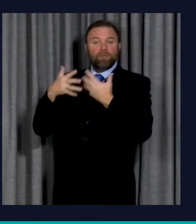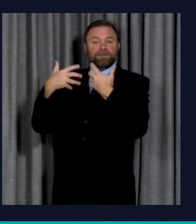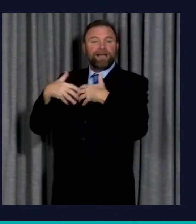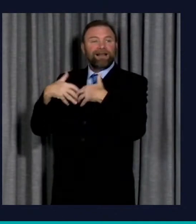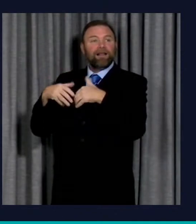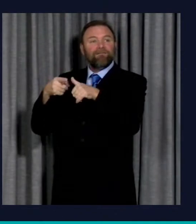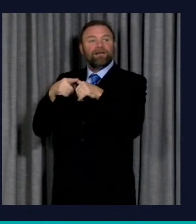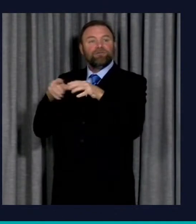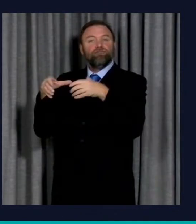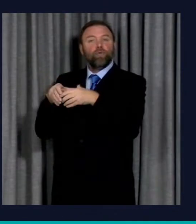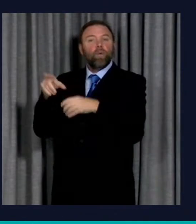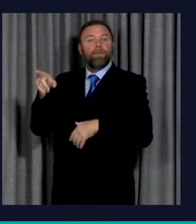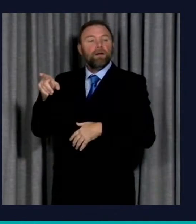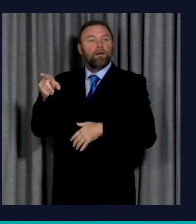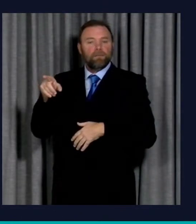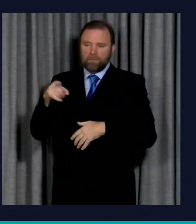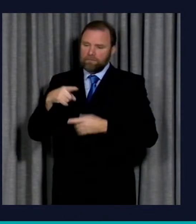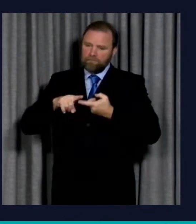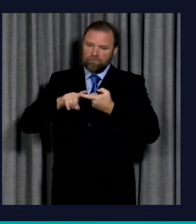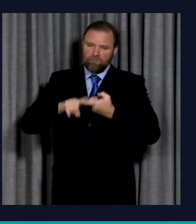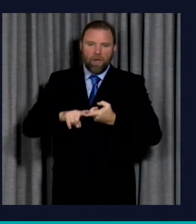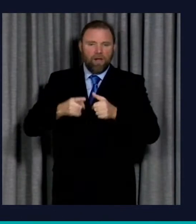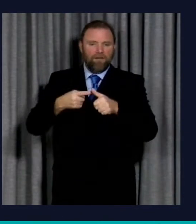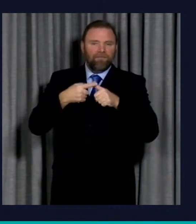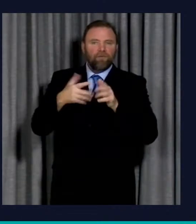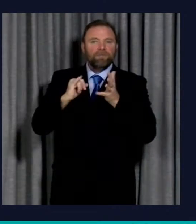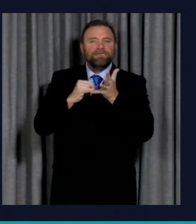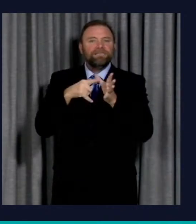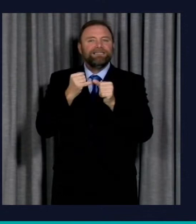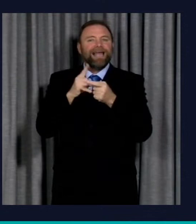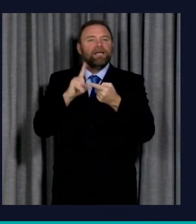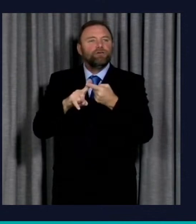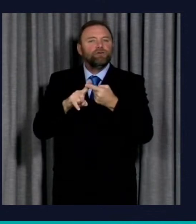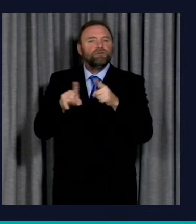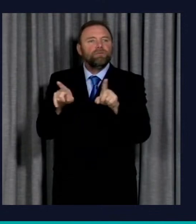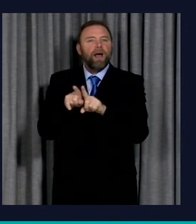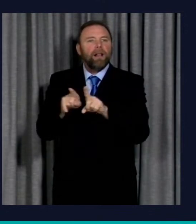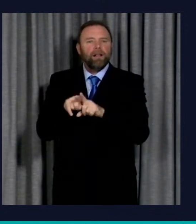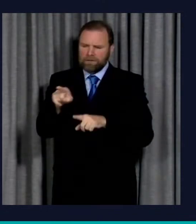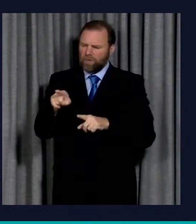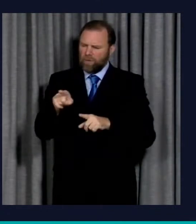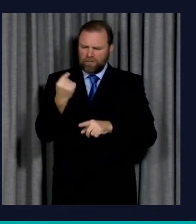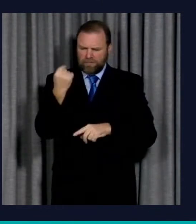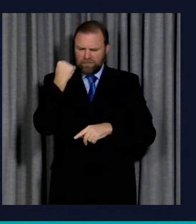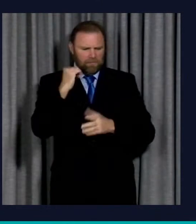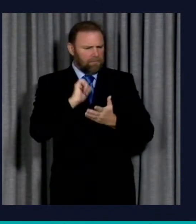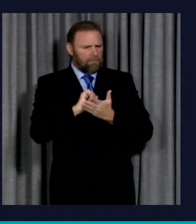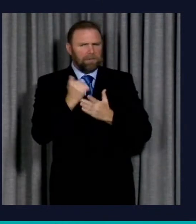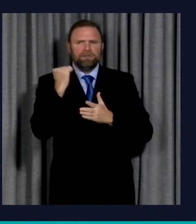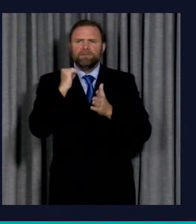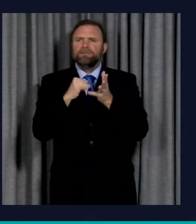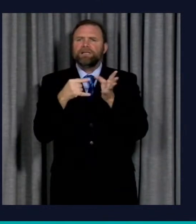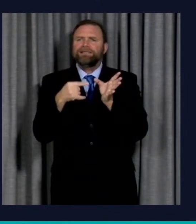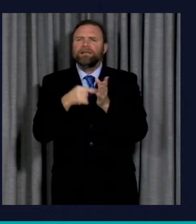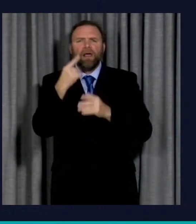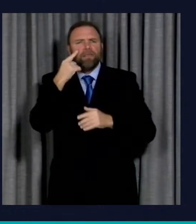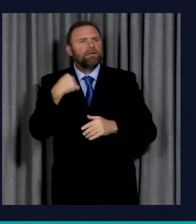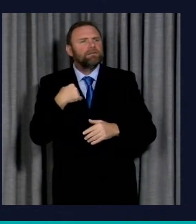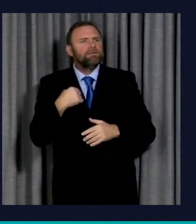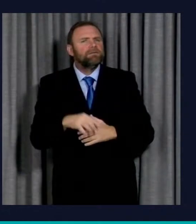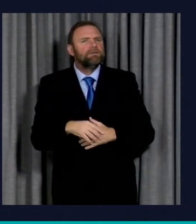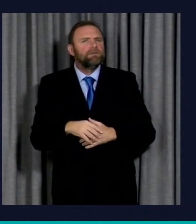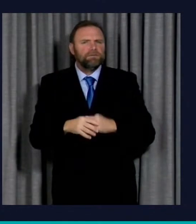We rely on the advice of SAGE as well, and the SAGE advice was last published on Saturday, I believe,